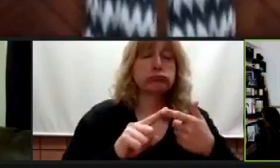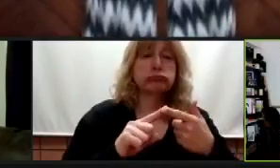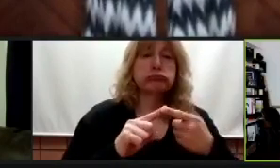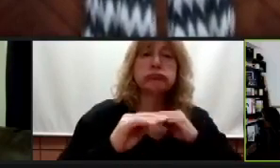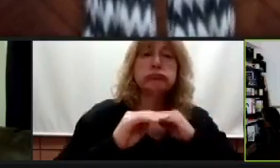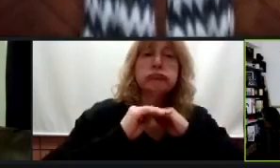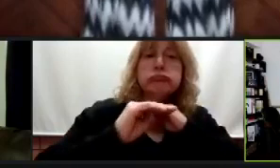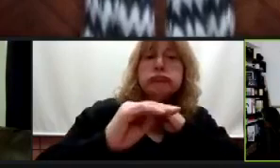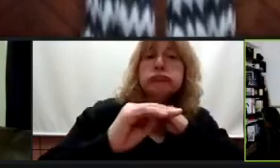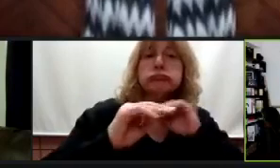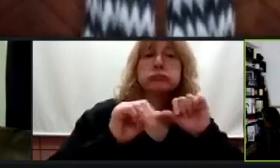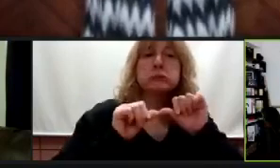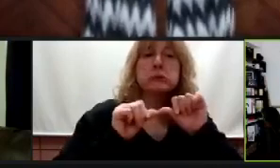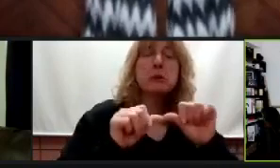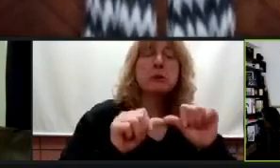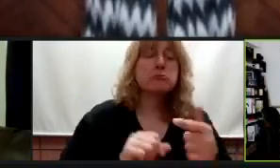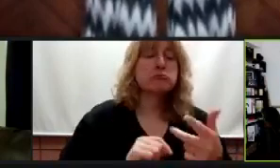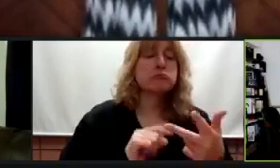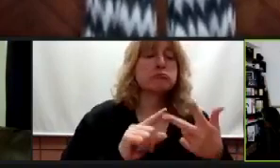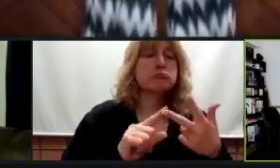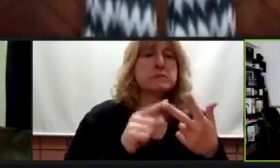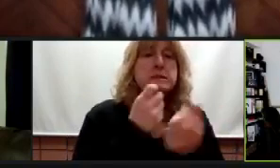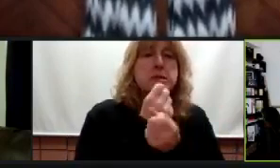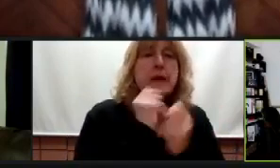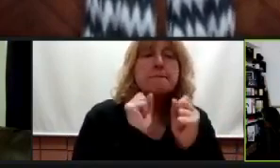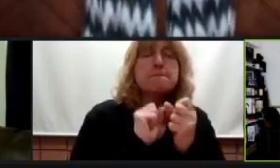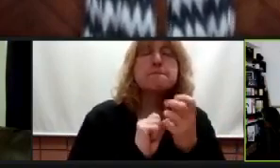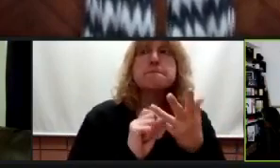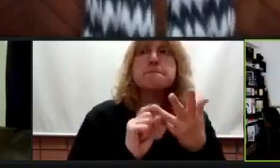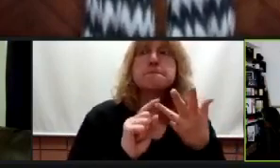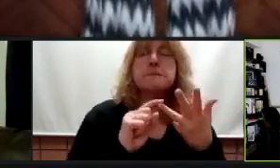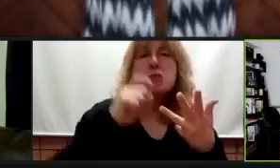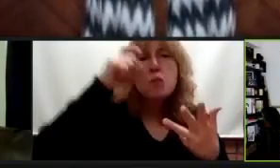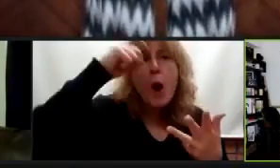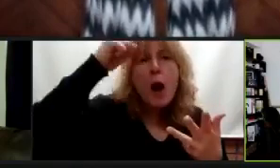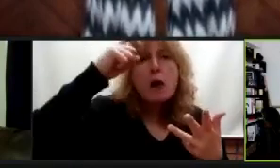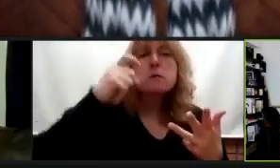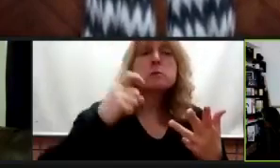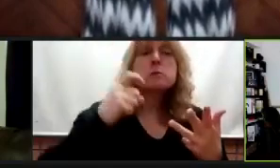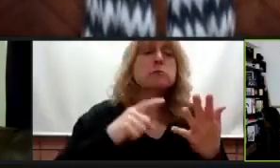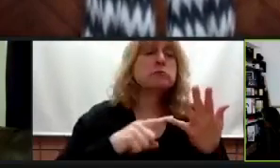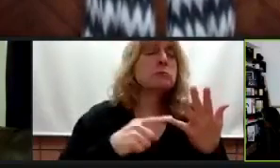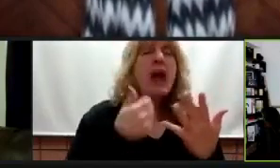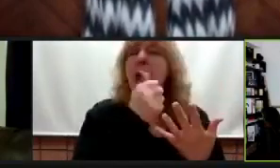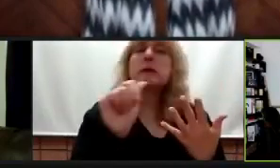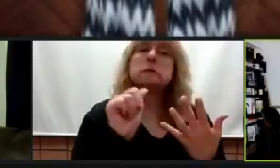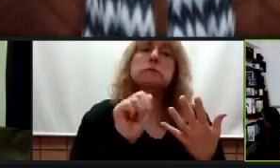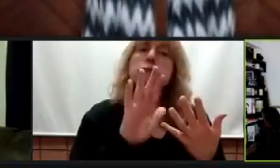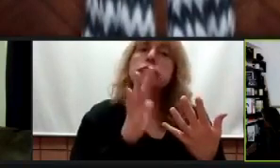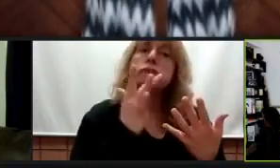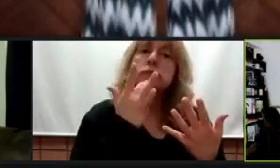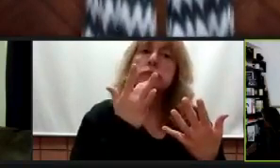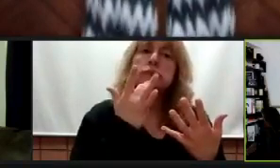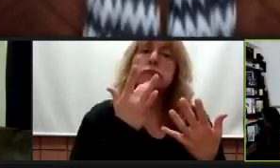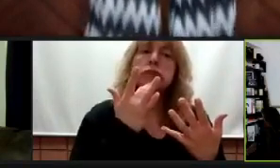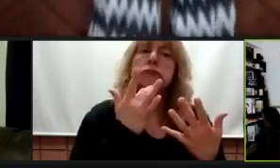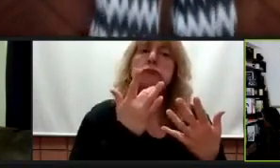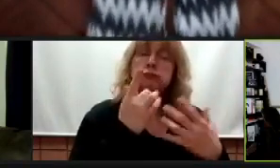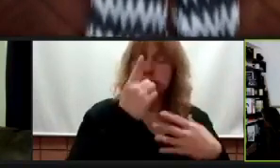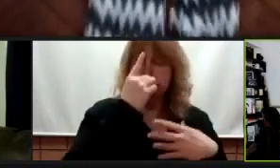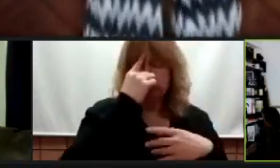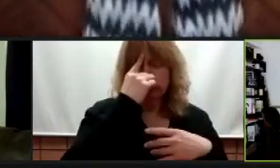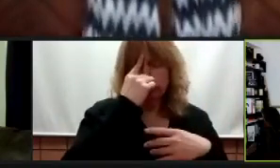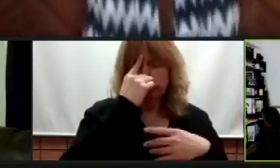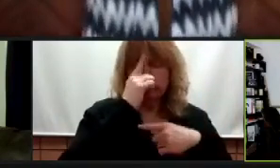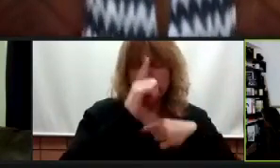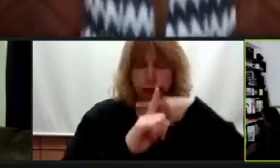safe, wise, whatever it is that you would hold for yourself right now, I invite you to simply inhale,